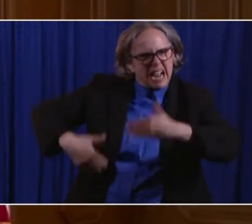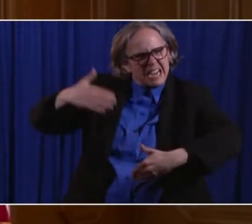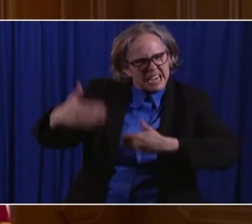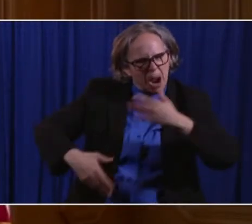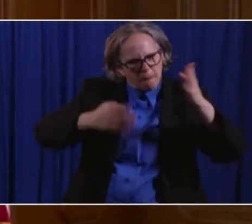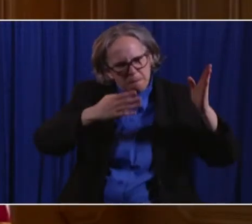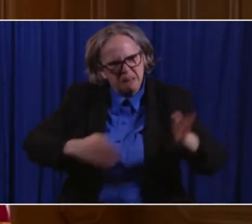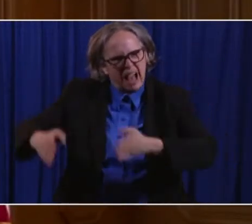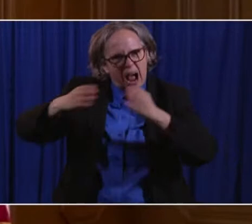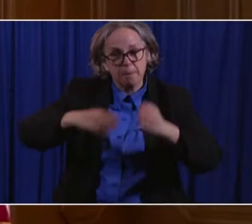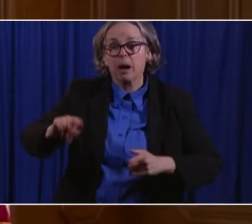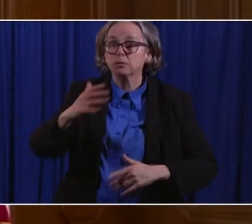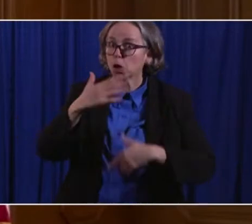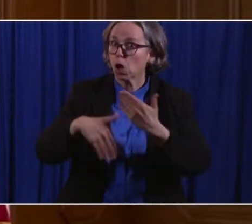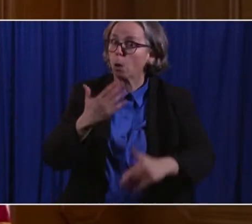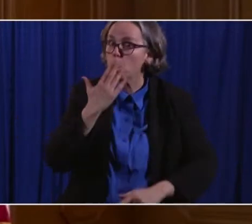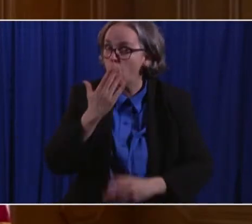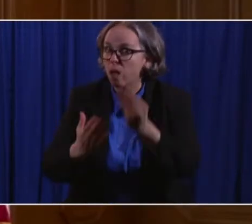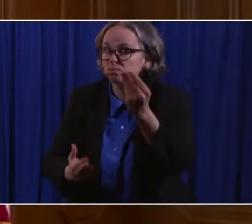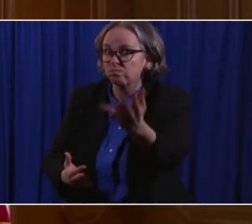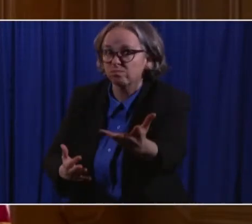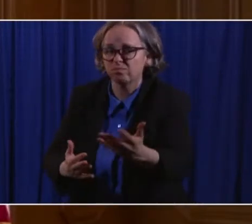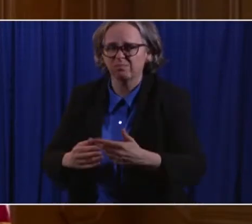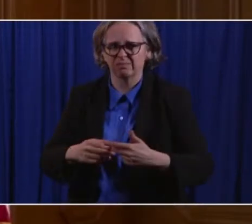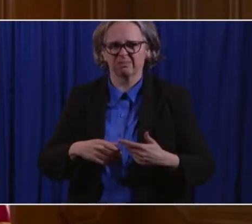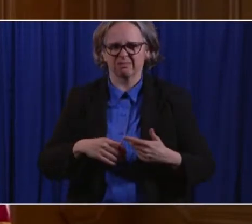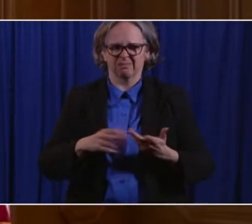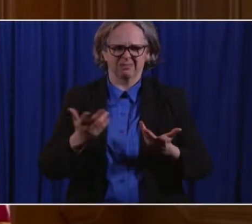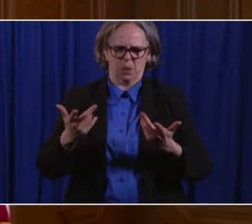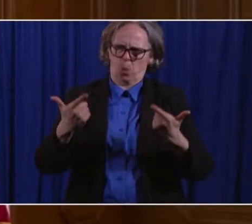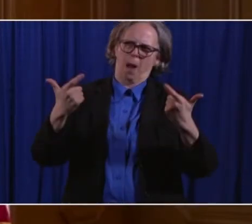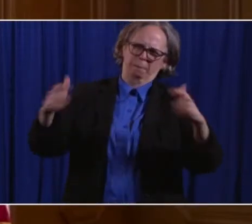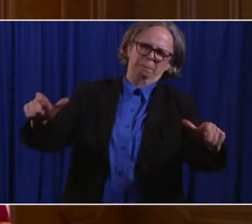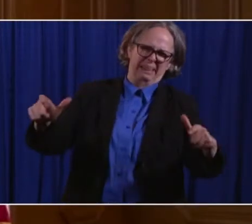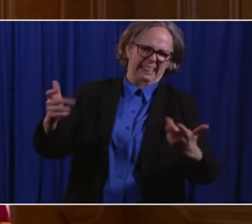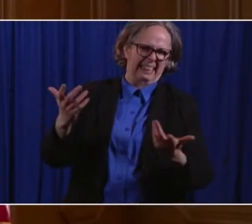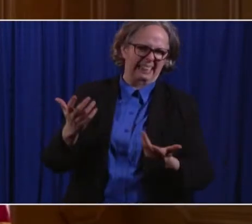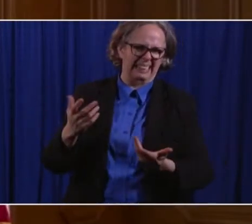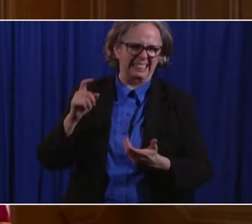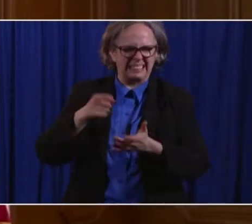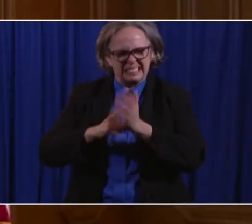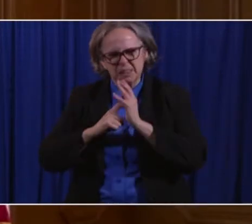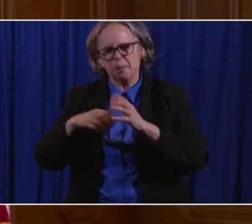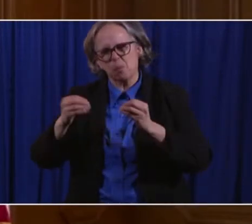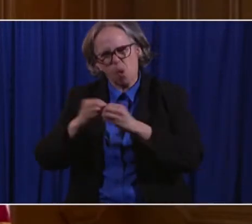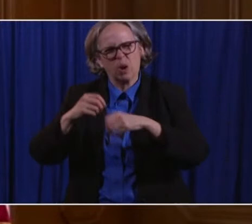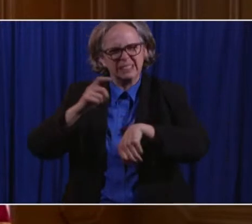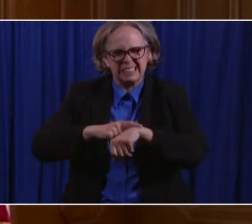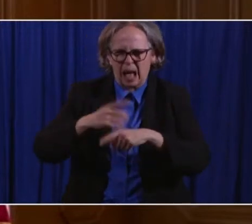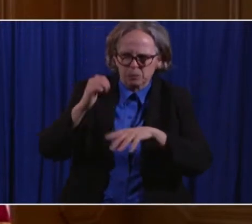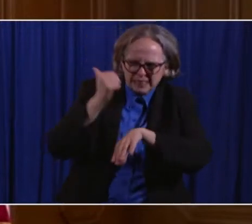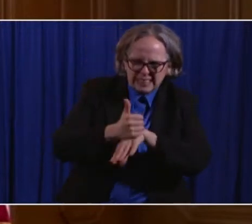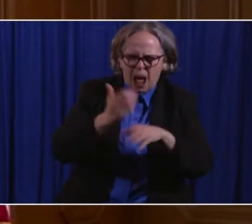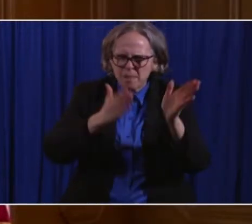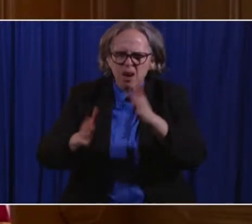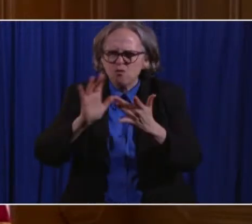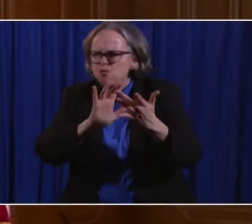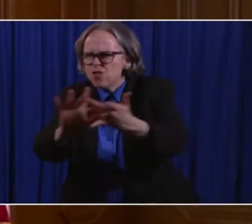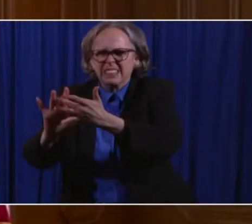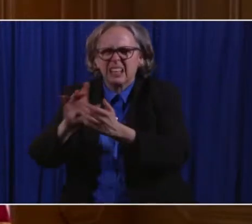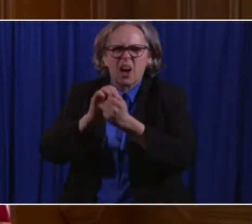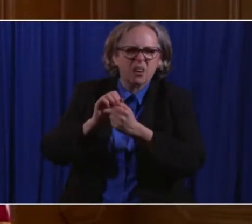bigger schools, it will take multiple weeks, obviously, to be able to vaccinate all the students in their student body who want to